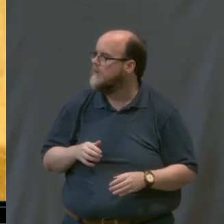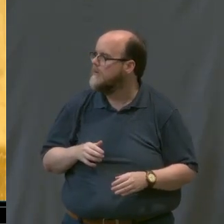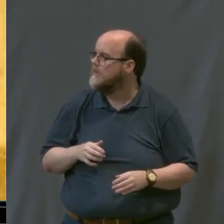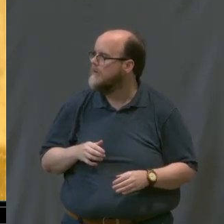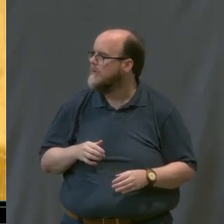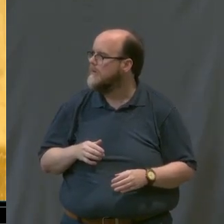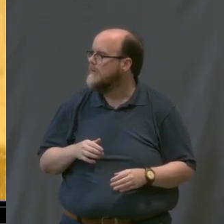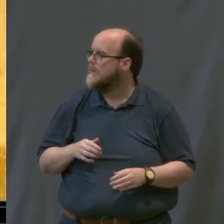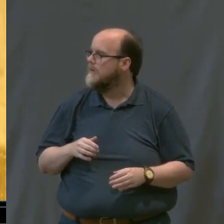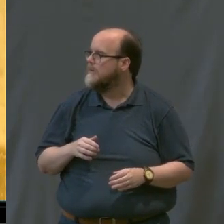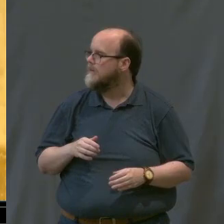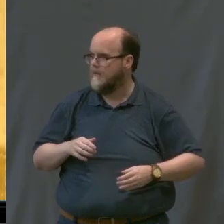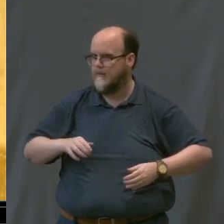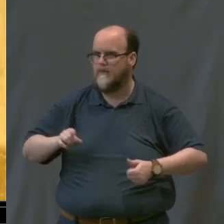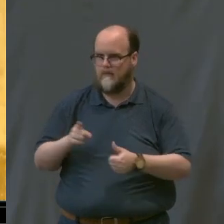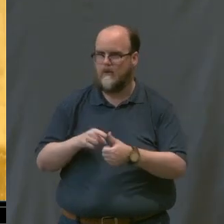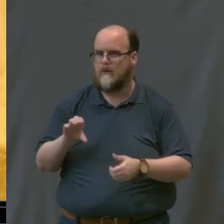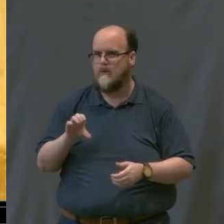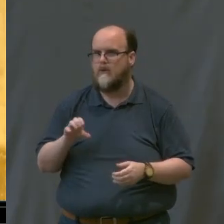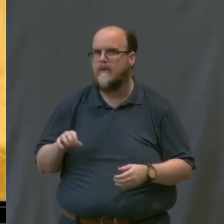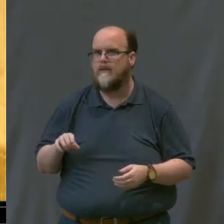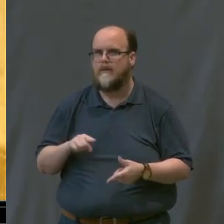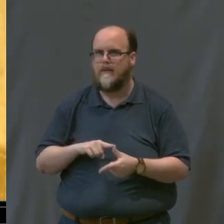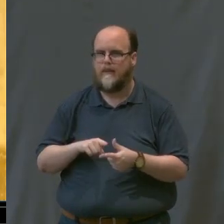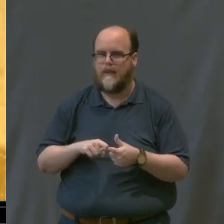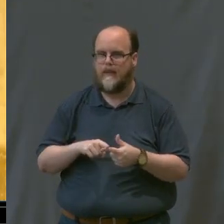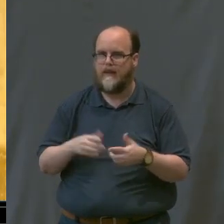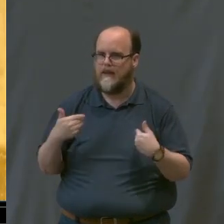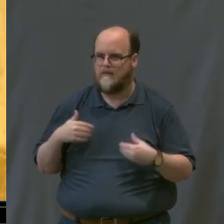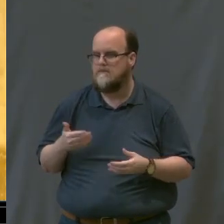the mid to late first century, then you've probably got a futurist there.